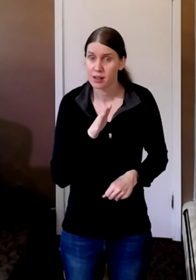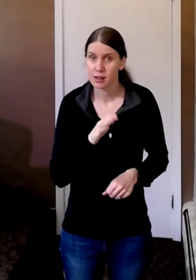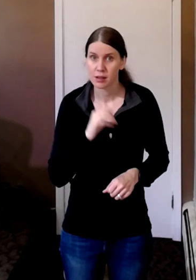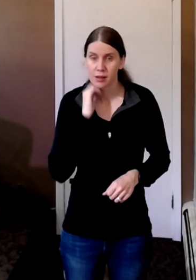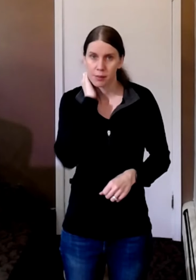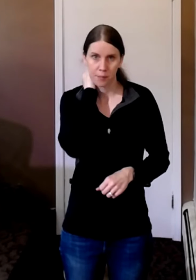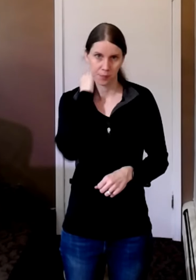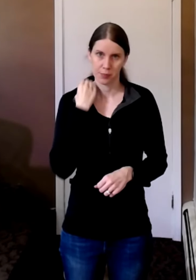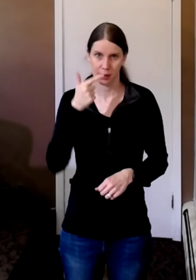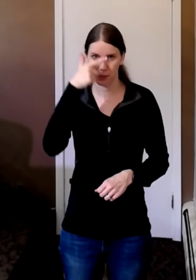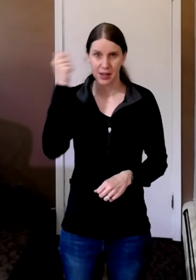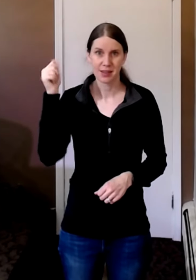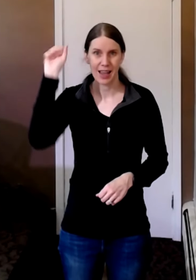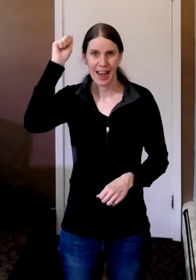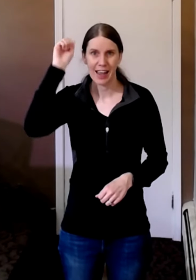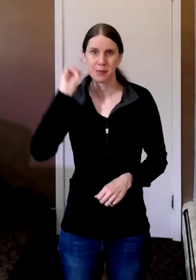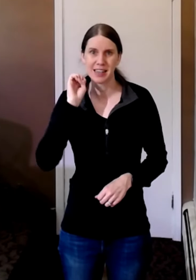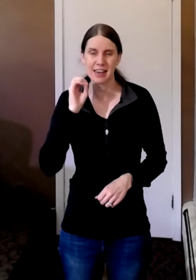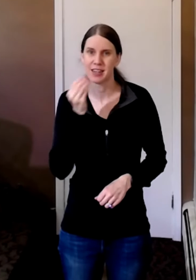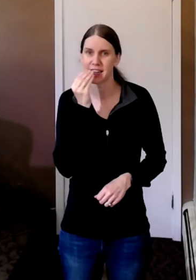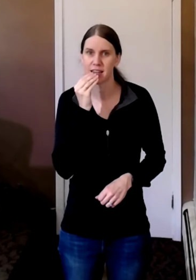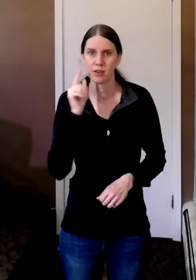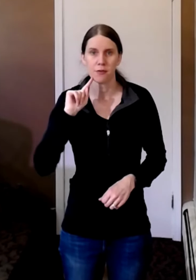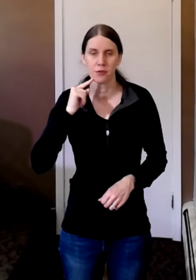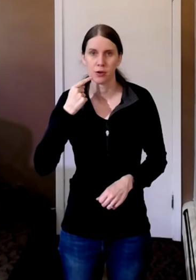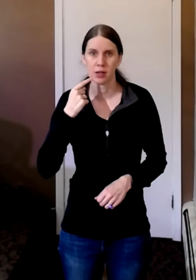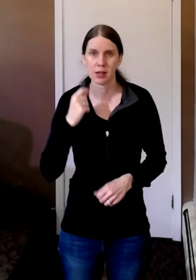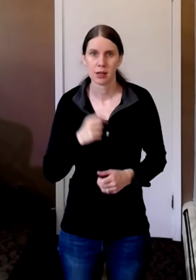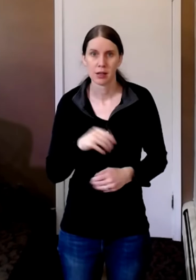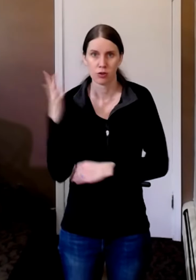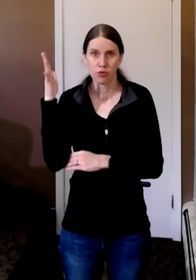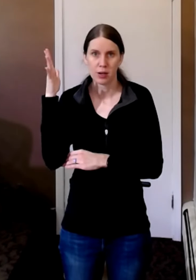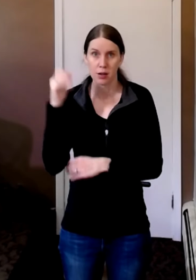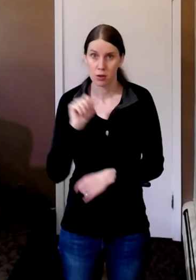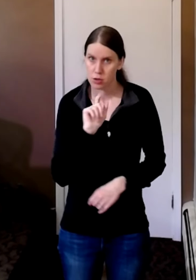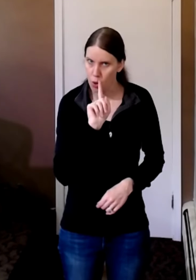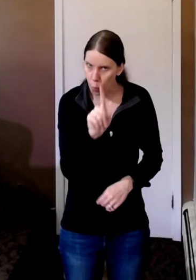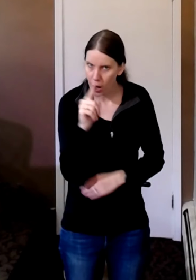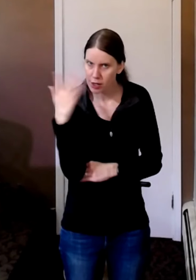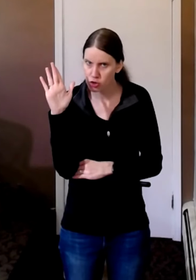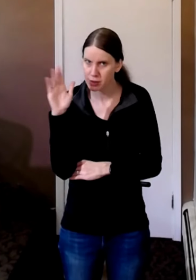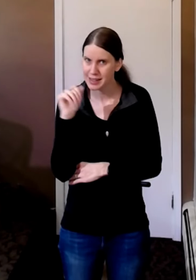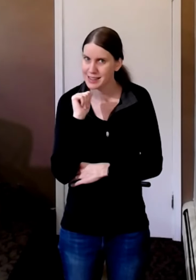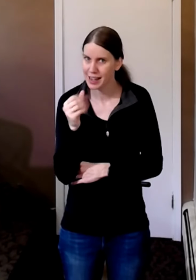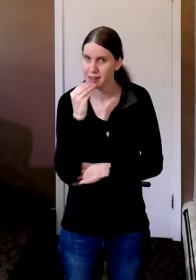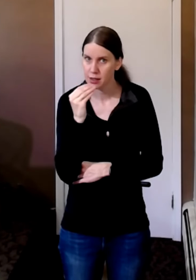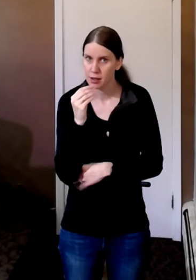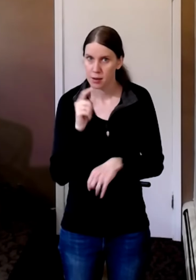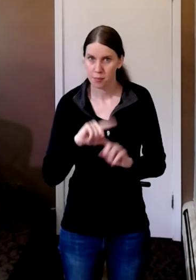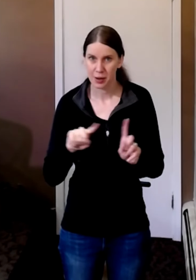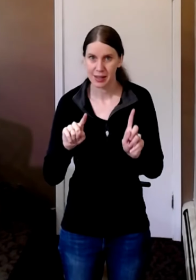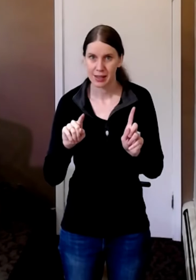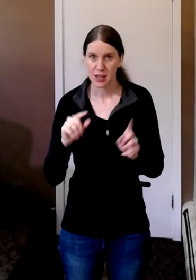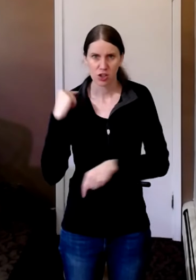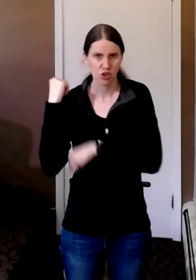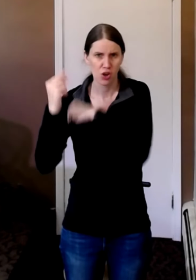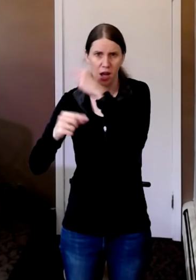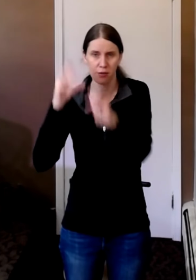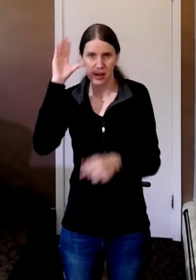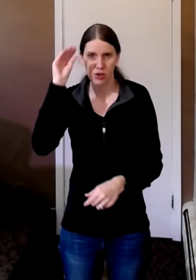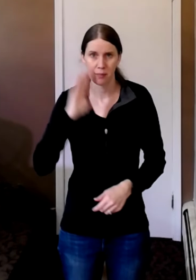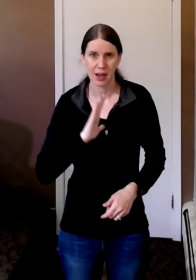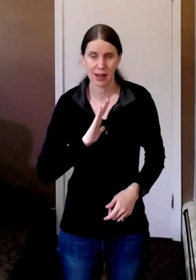Because of Adam and Eve eating of the garden, eating of the tree, the one tree they weren't supposed to eat of, mankind knows